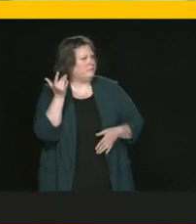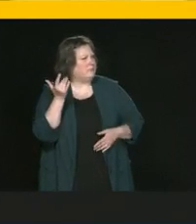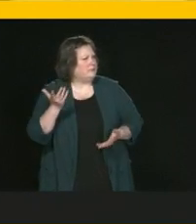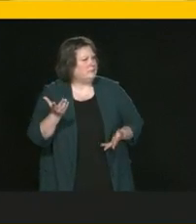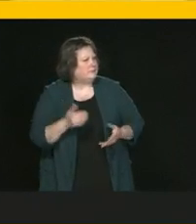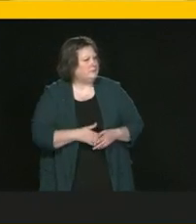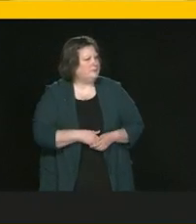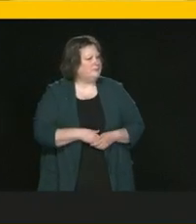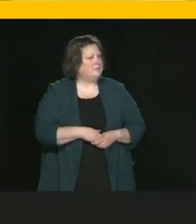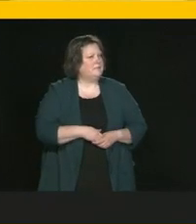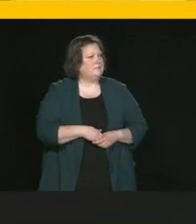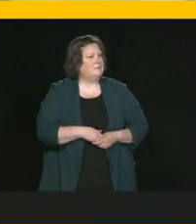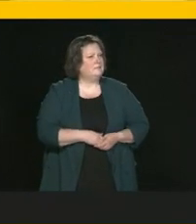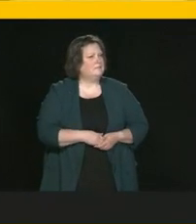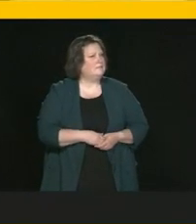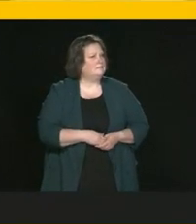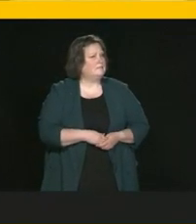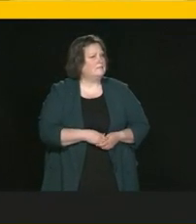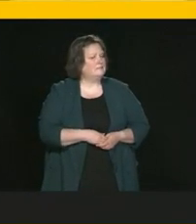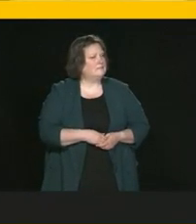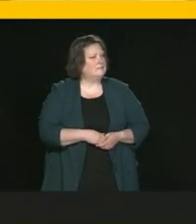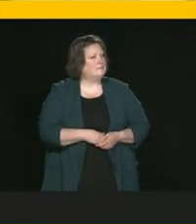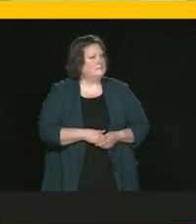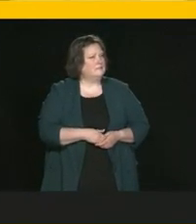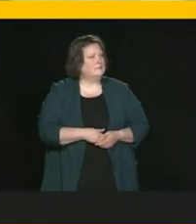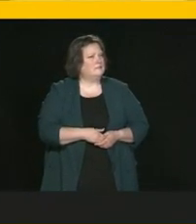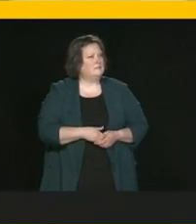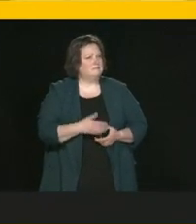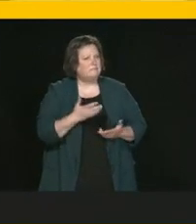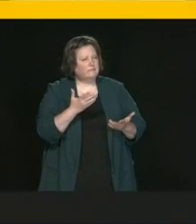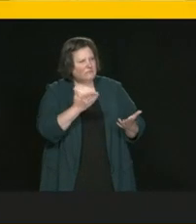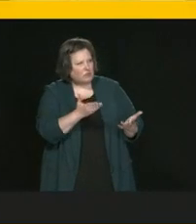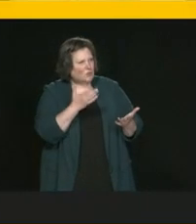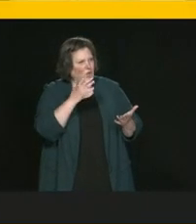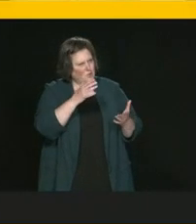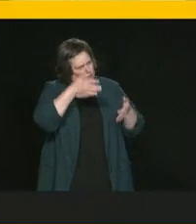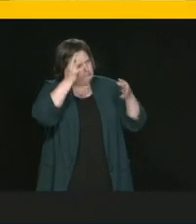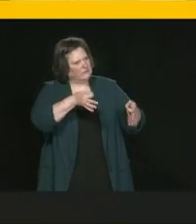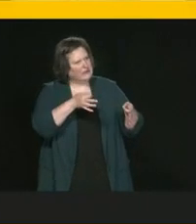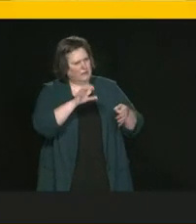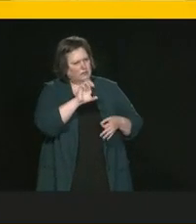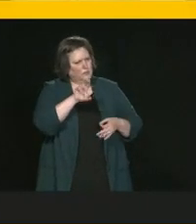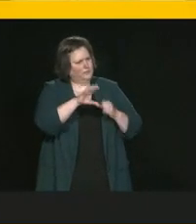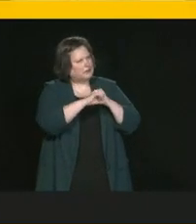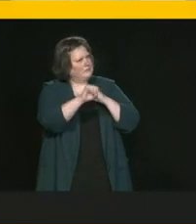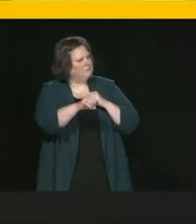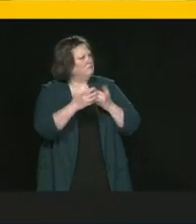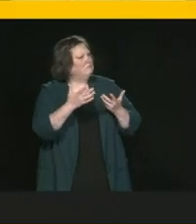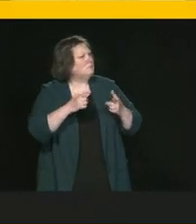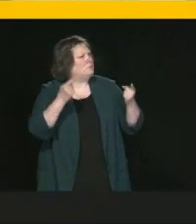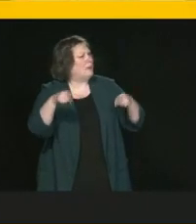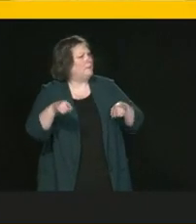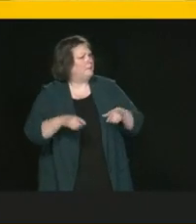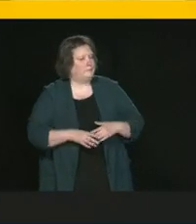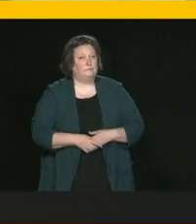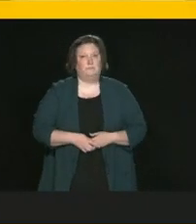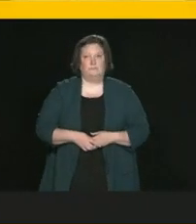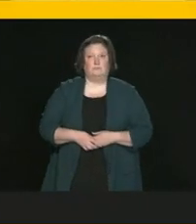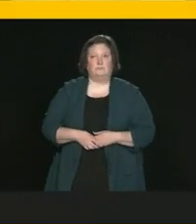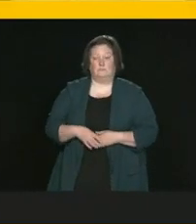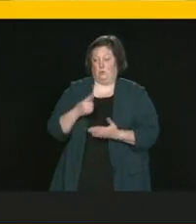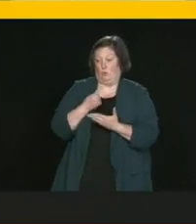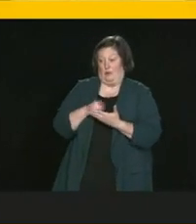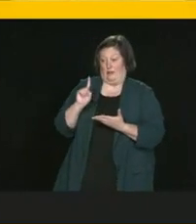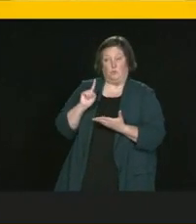you will be extending the CERB? Well, within that bill, there was a more